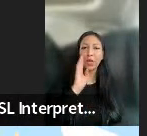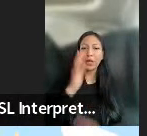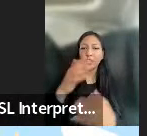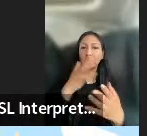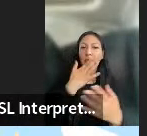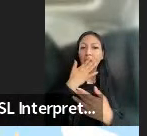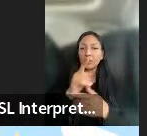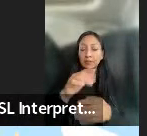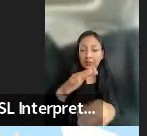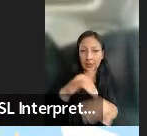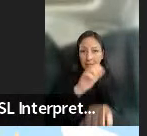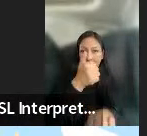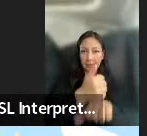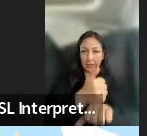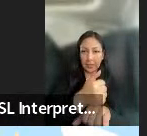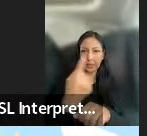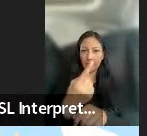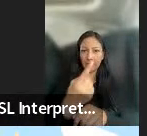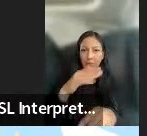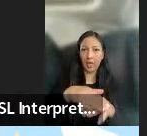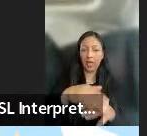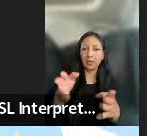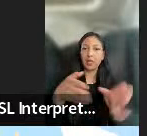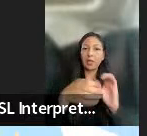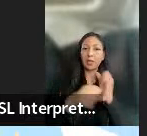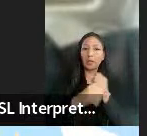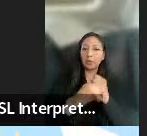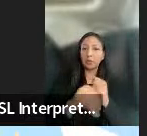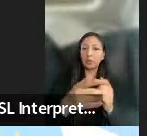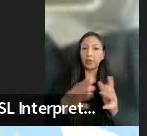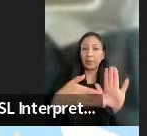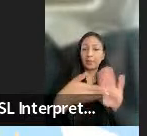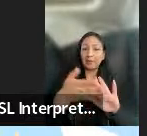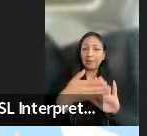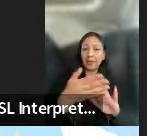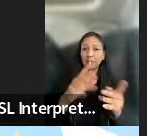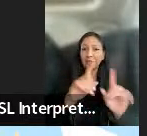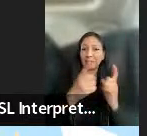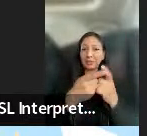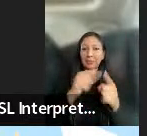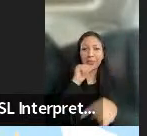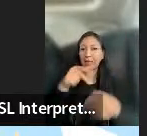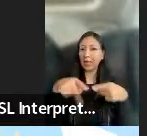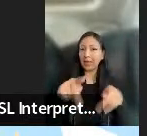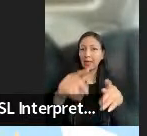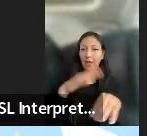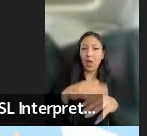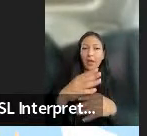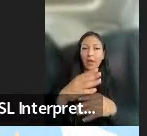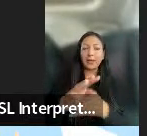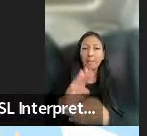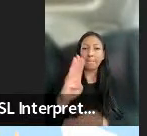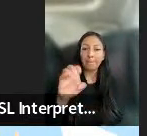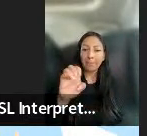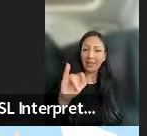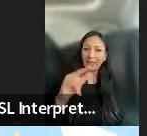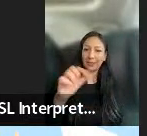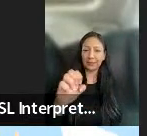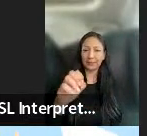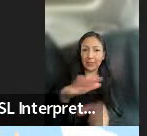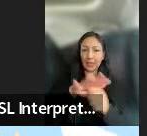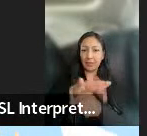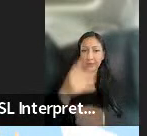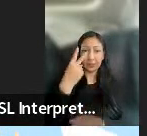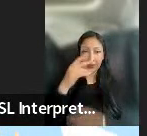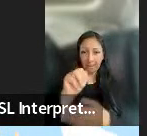is permitted, of course, in the commercial and manufacturing districts, but it is not currently allowed in the beige areas. And as you can see from this map, that